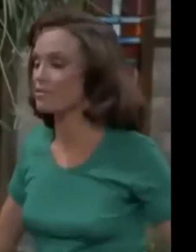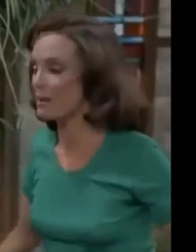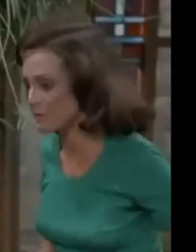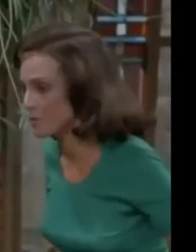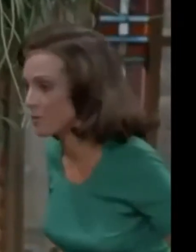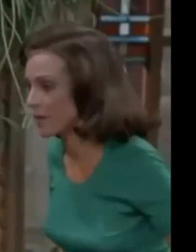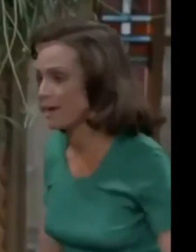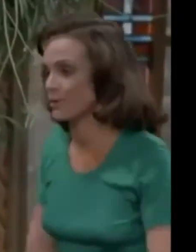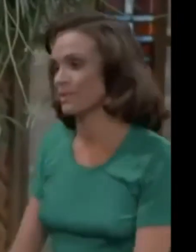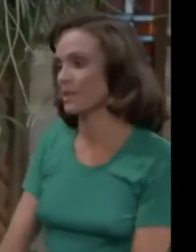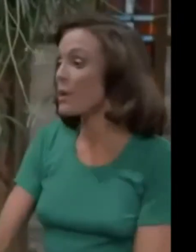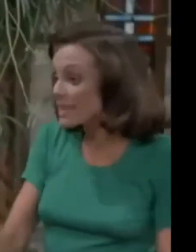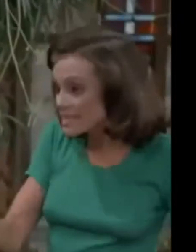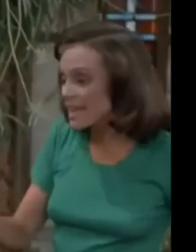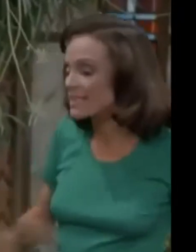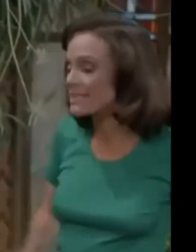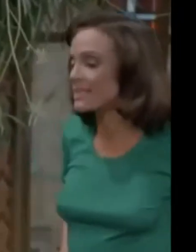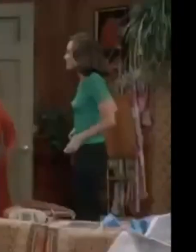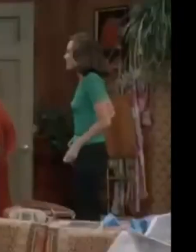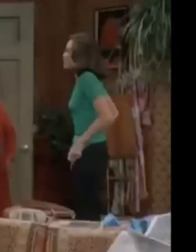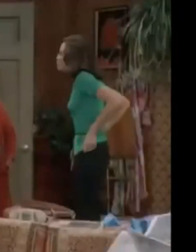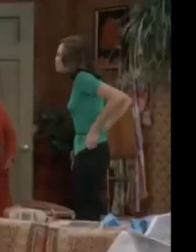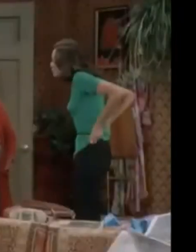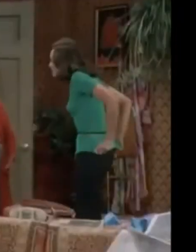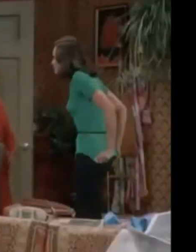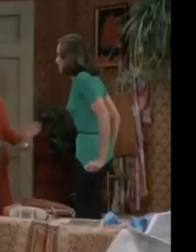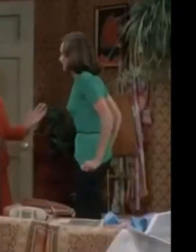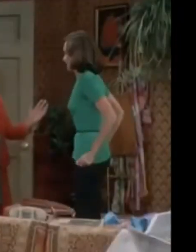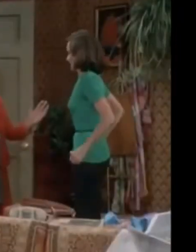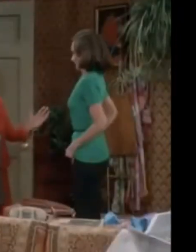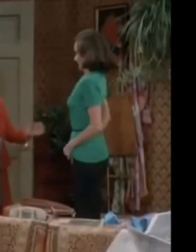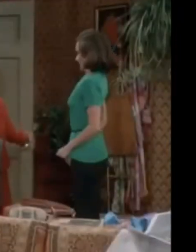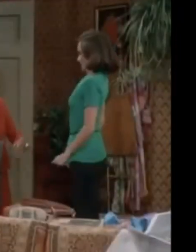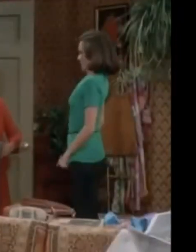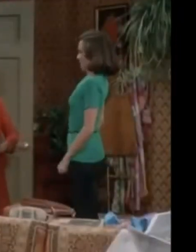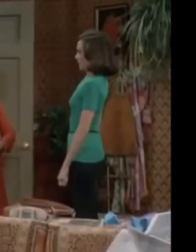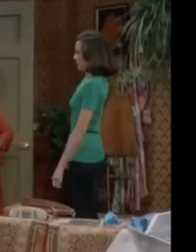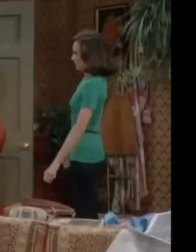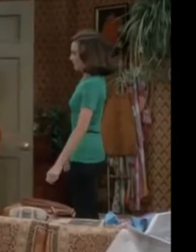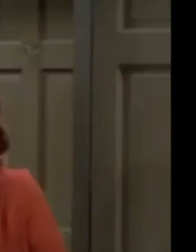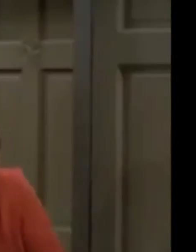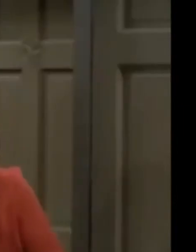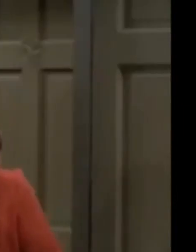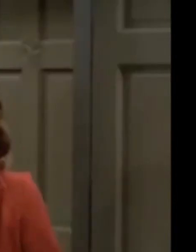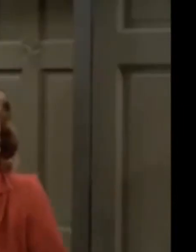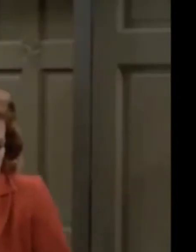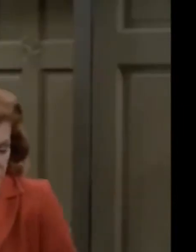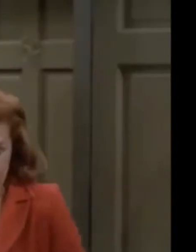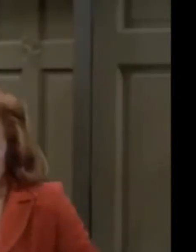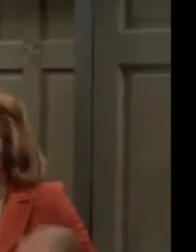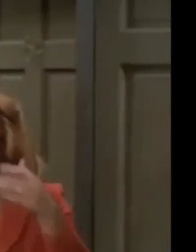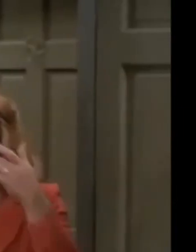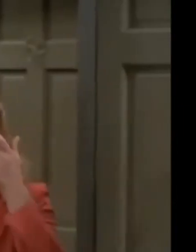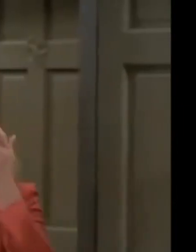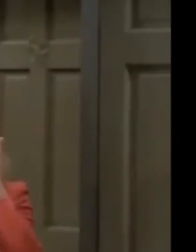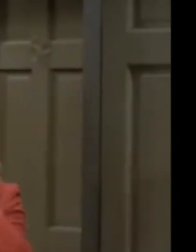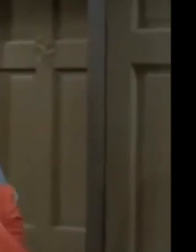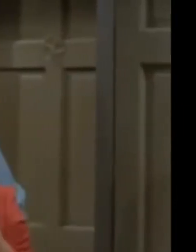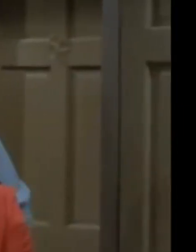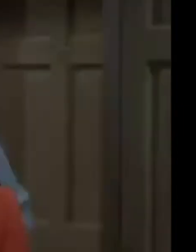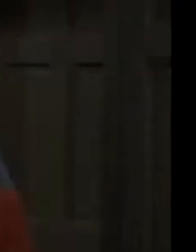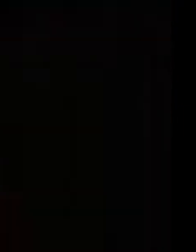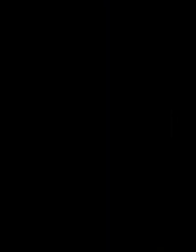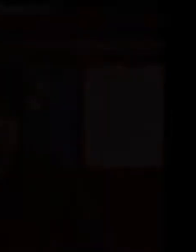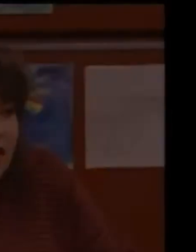Okay, I dropped a few pounds. Go ahead, say it. No, I'm too thin. No, you look great for somebody who hasn't had a decent meal in a